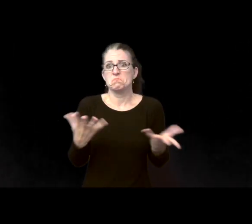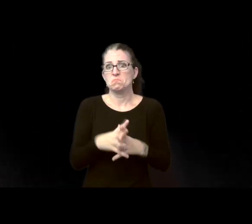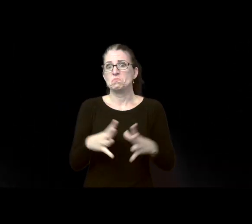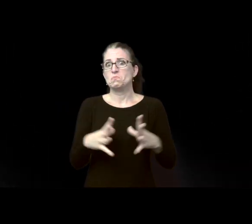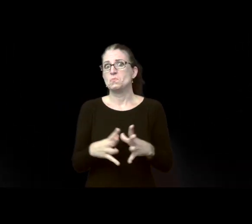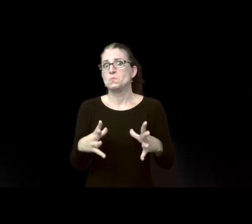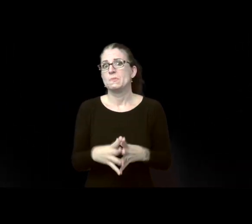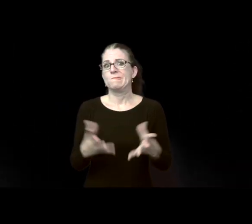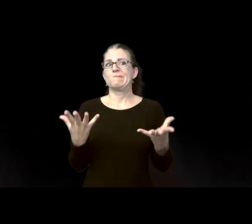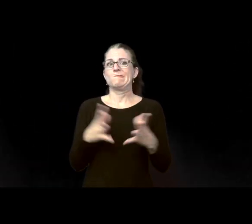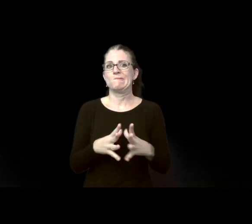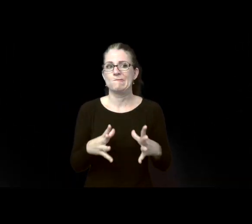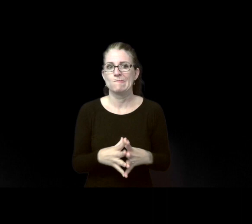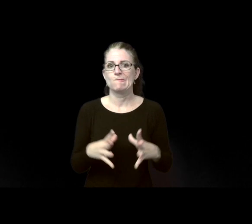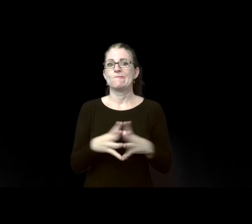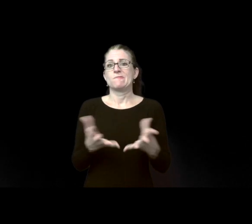Yeah.